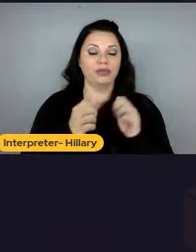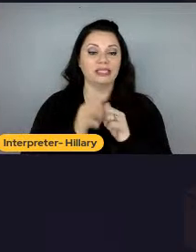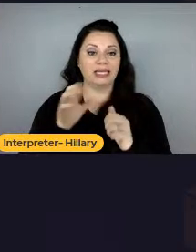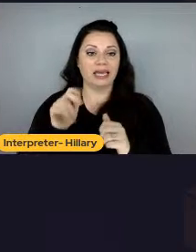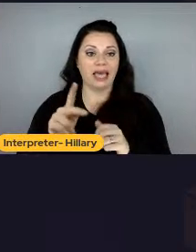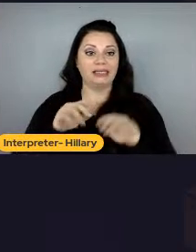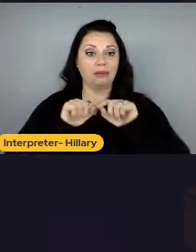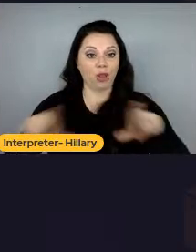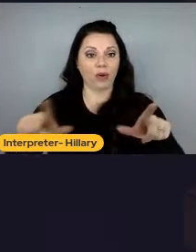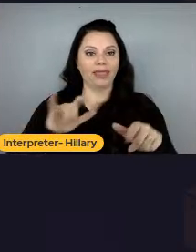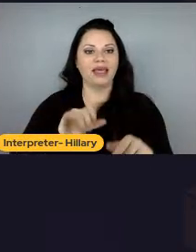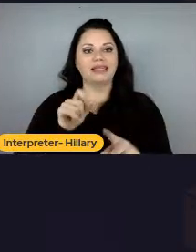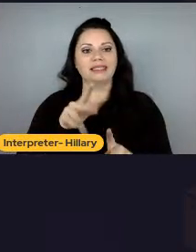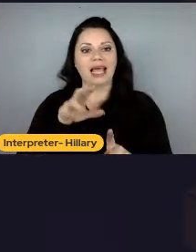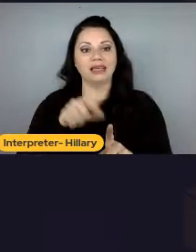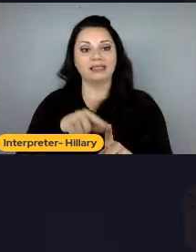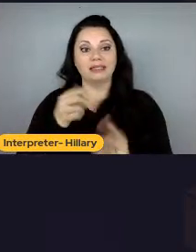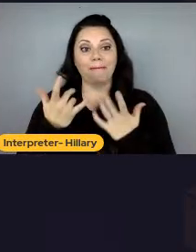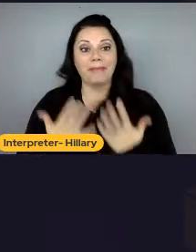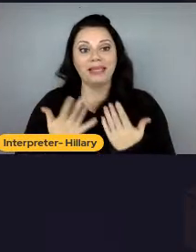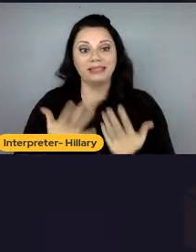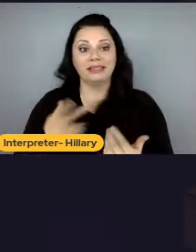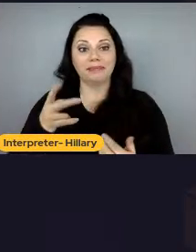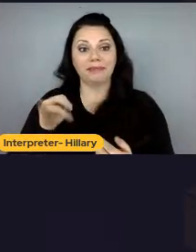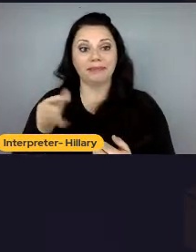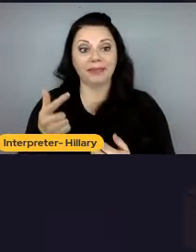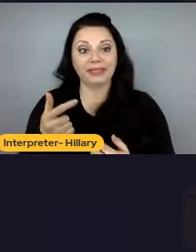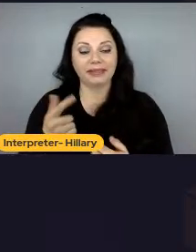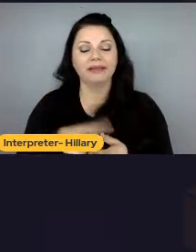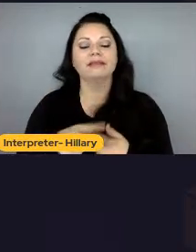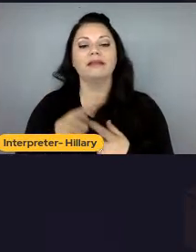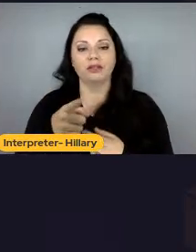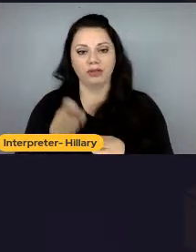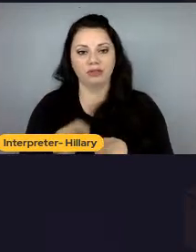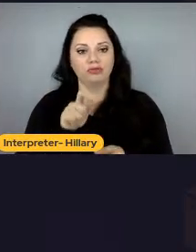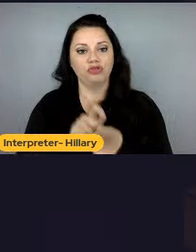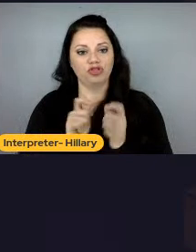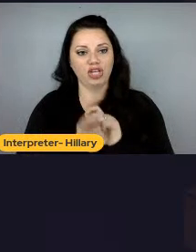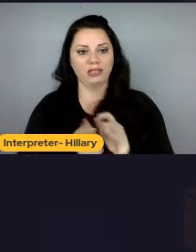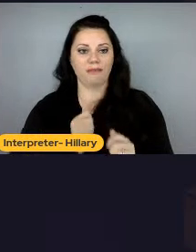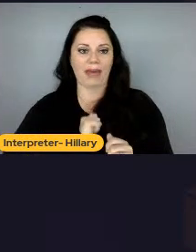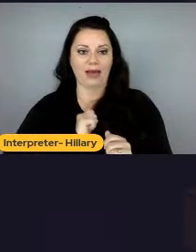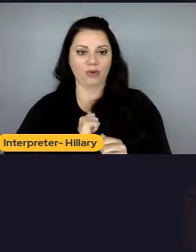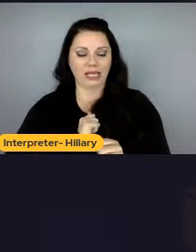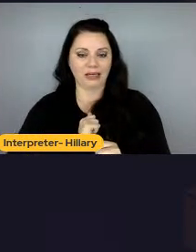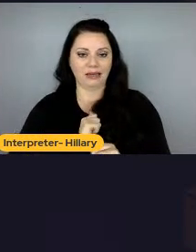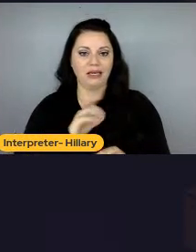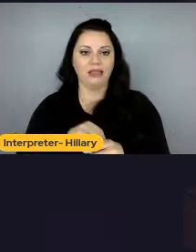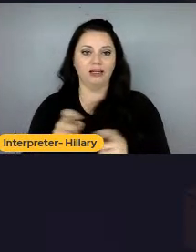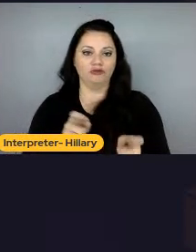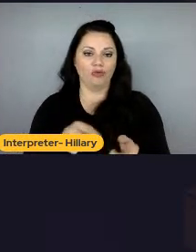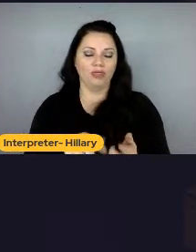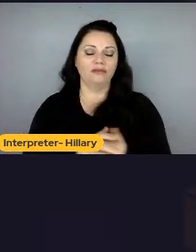the status of the connection is pending, and you need to change it manually in the console.